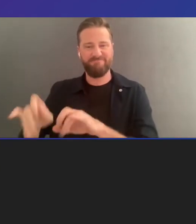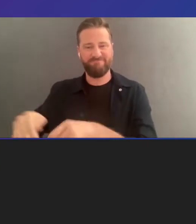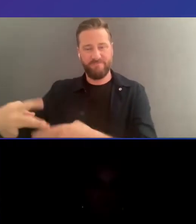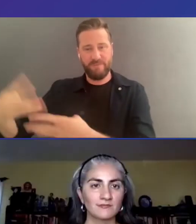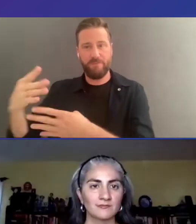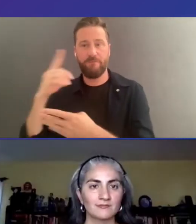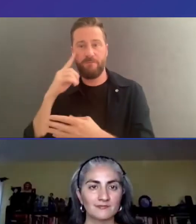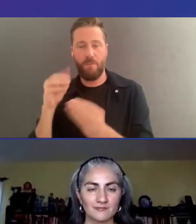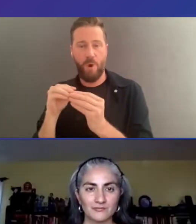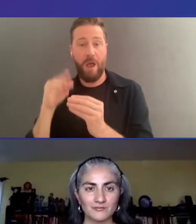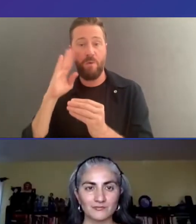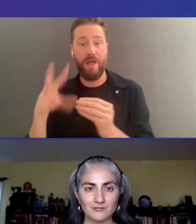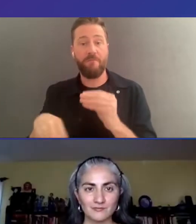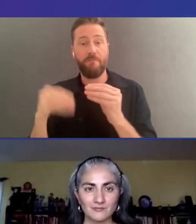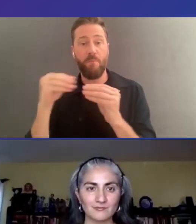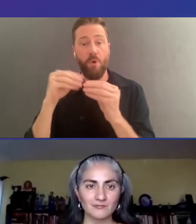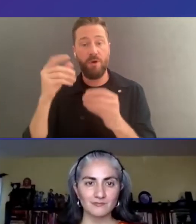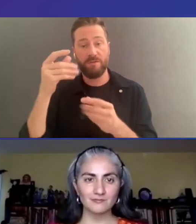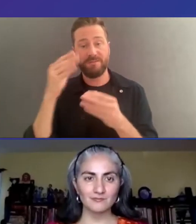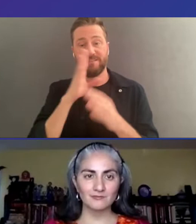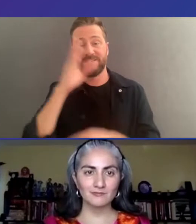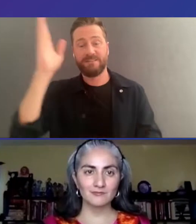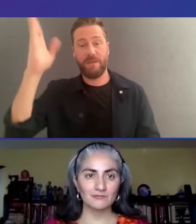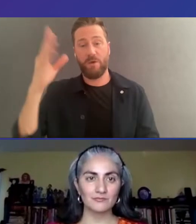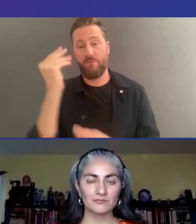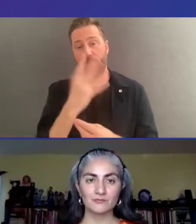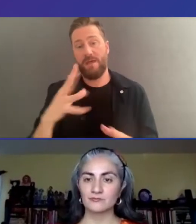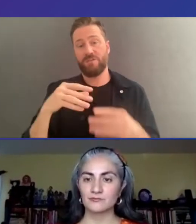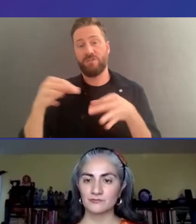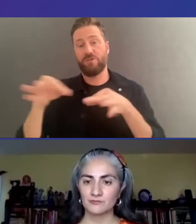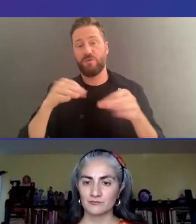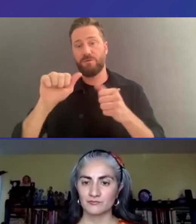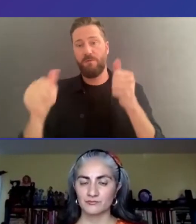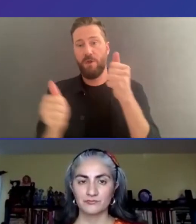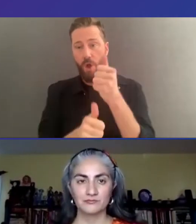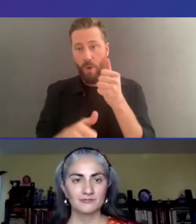in the description below and under the speakers module on the